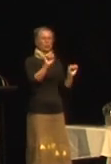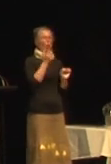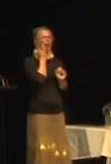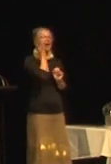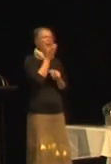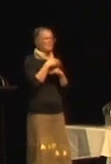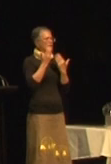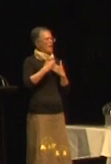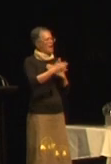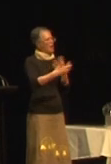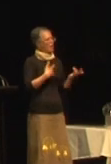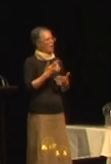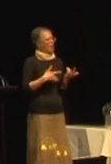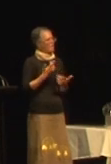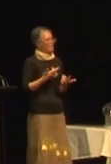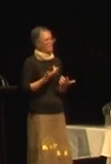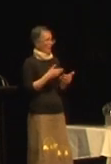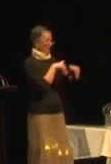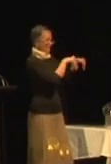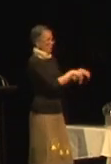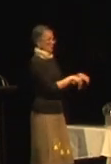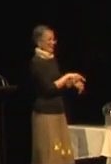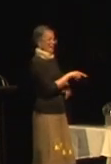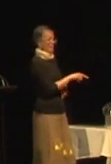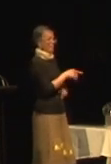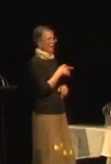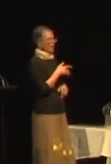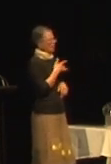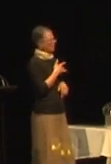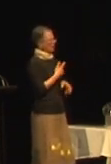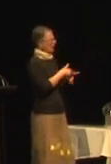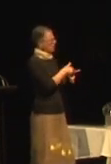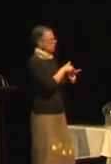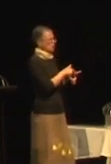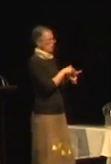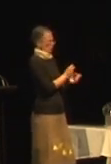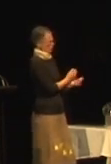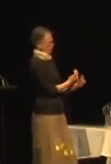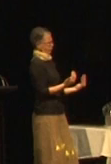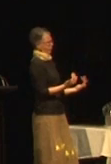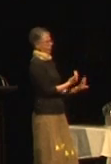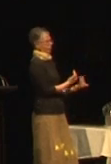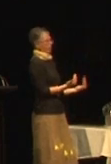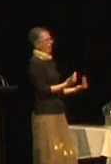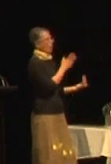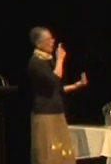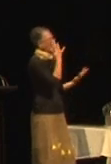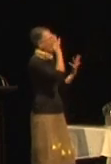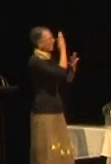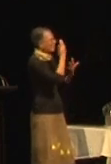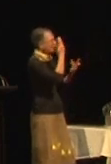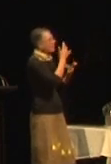as a museum, as a cultural institution, we have access to a very broad set of tools with which to do this.